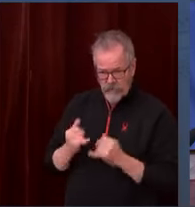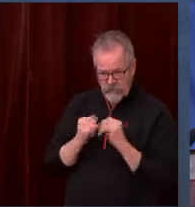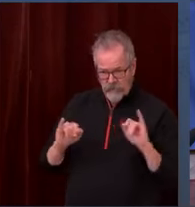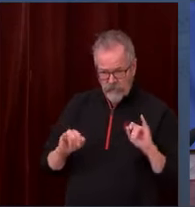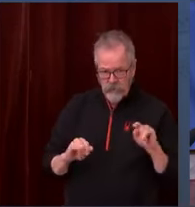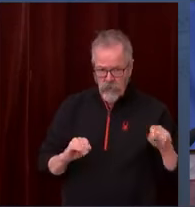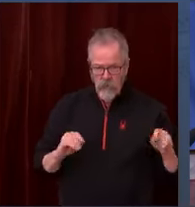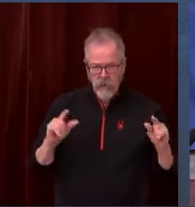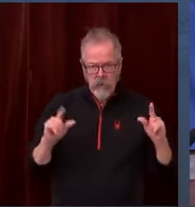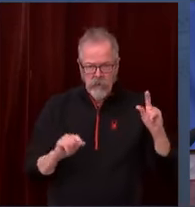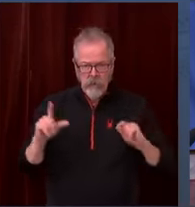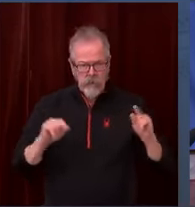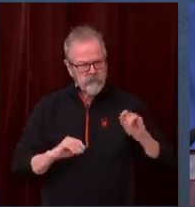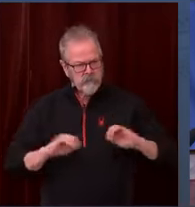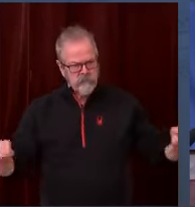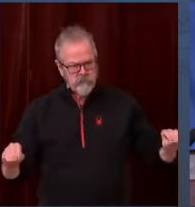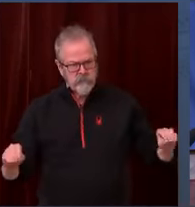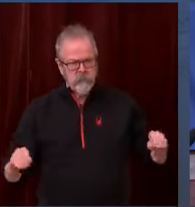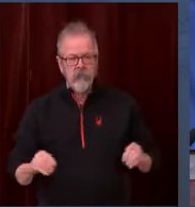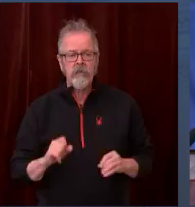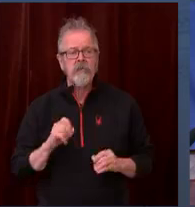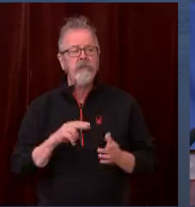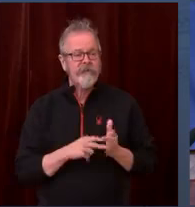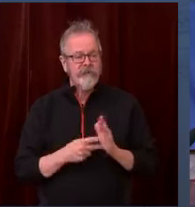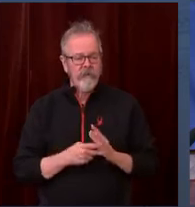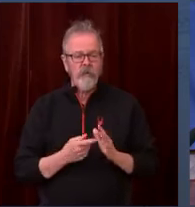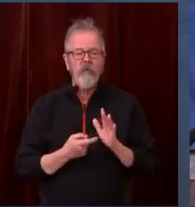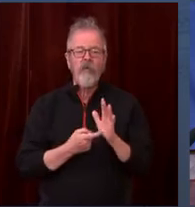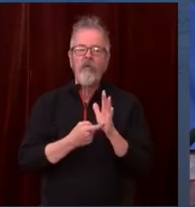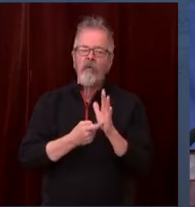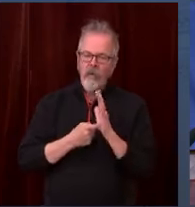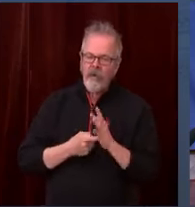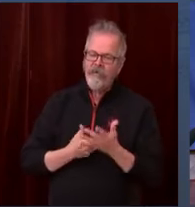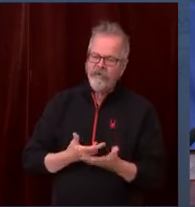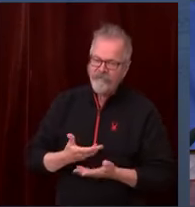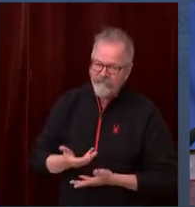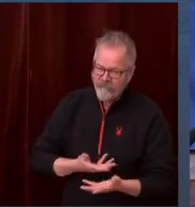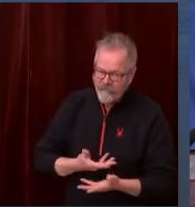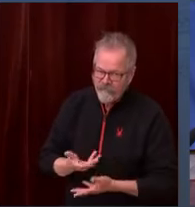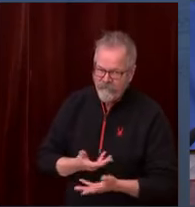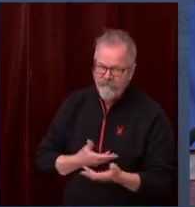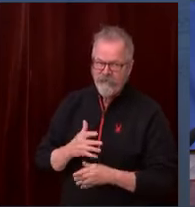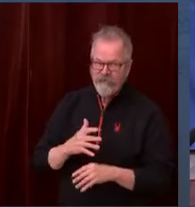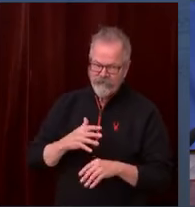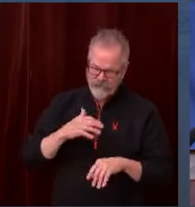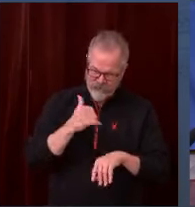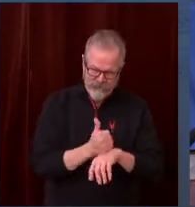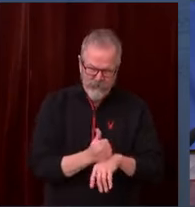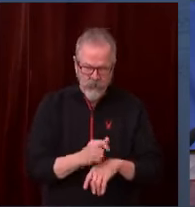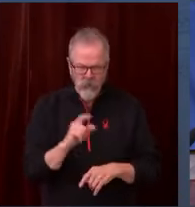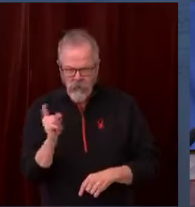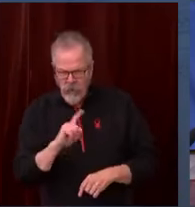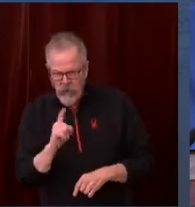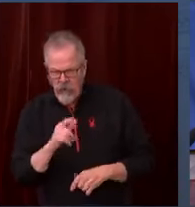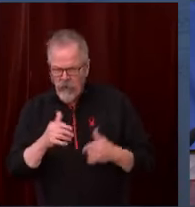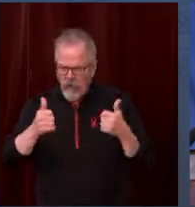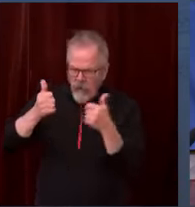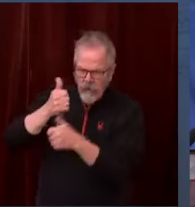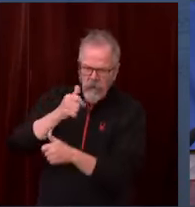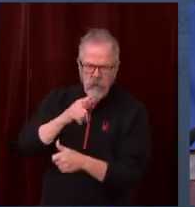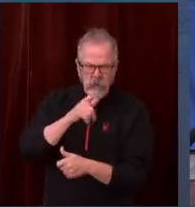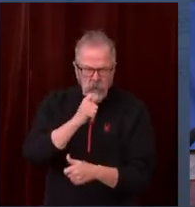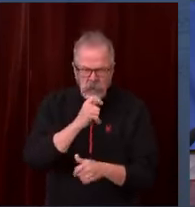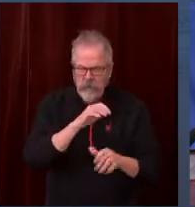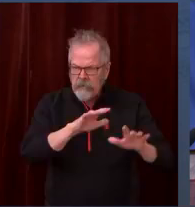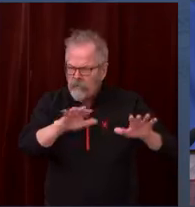It does take a few more conversations with legislators about the specific location of that office. It's important that we do have